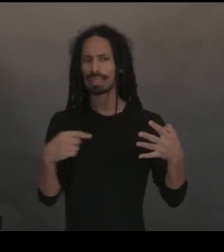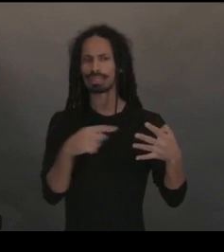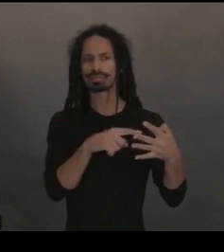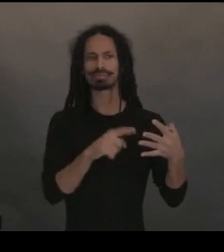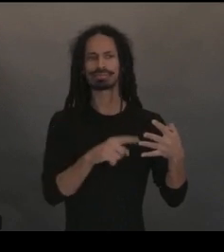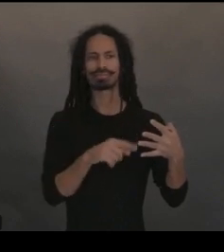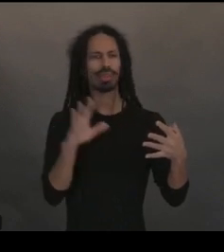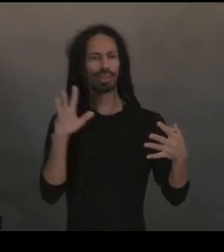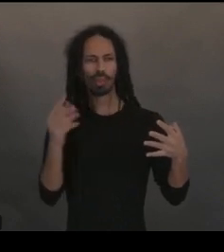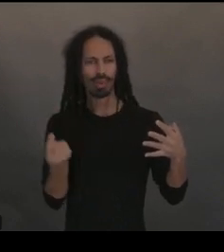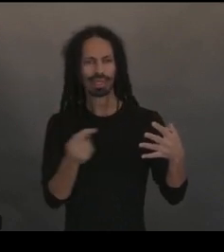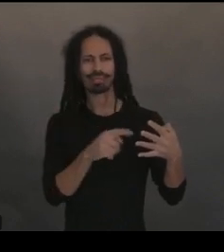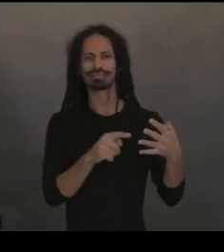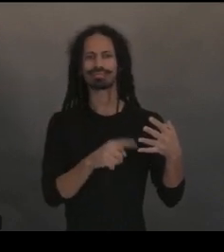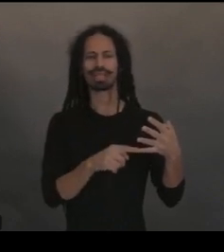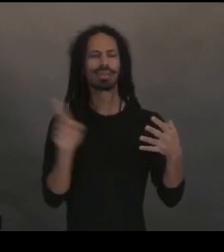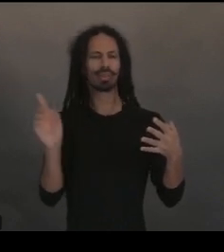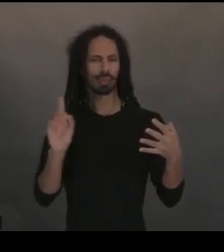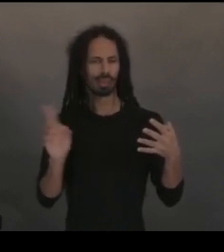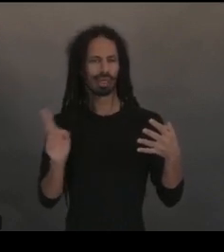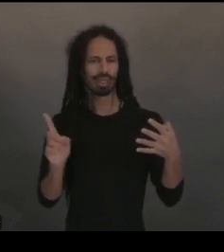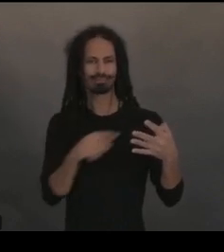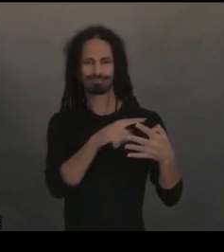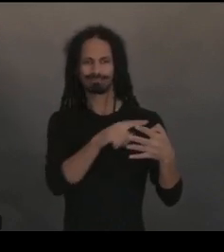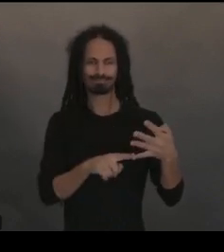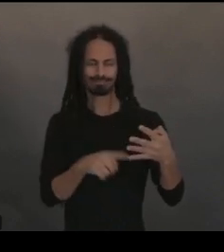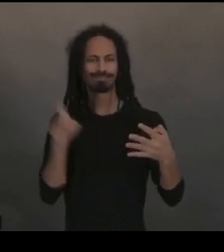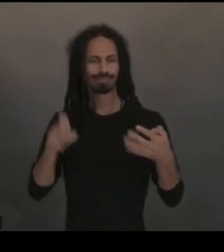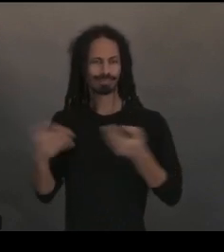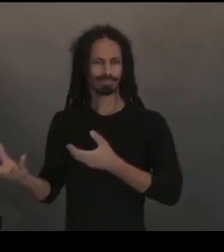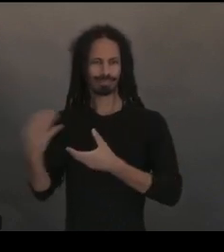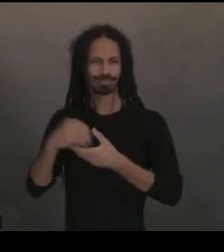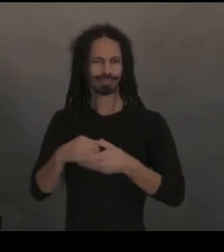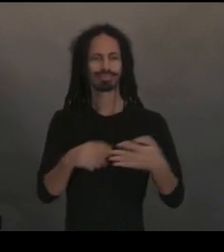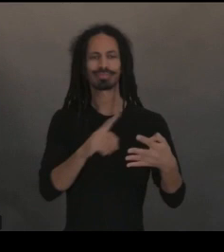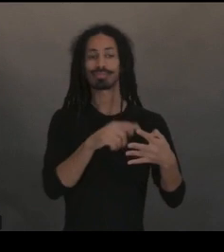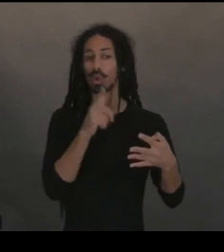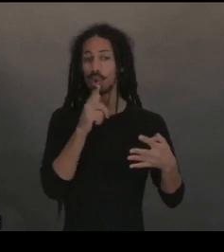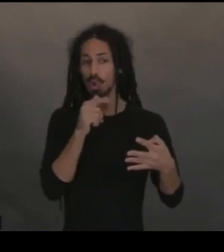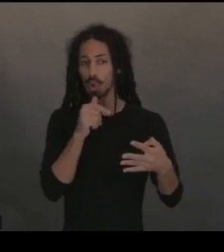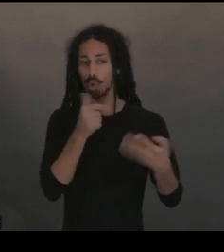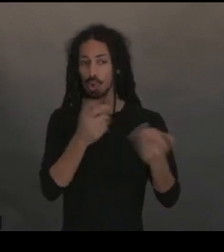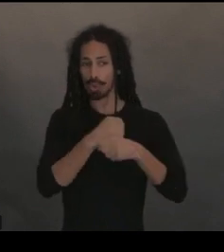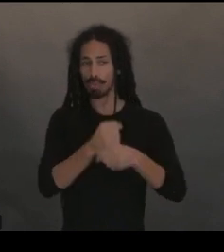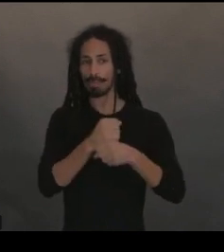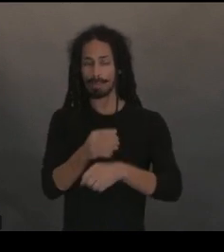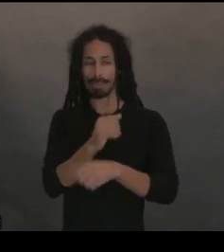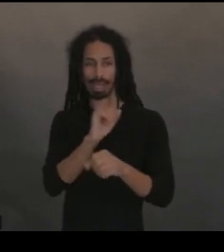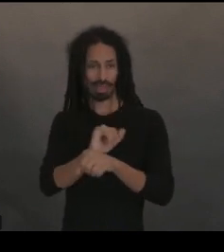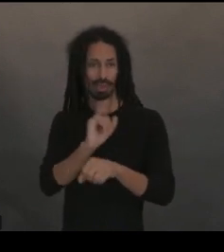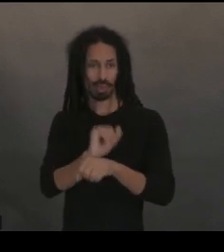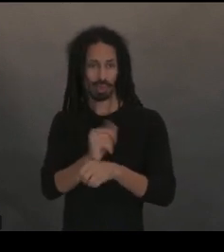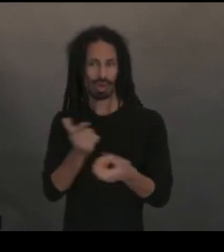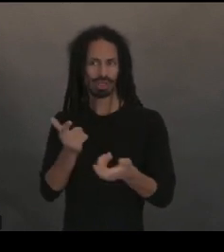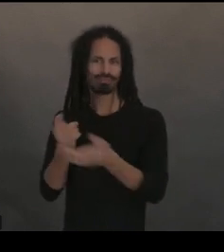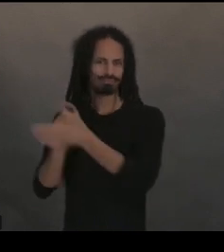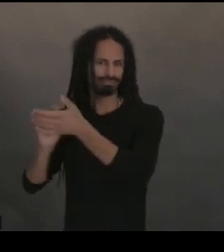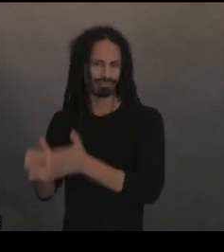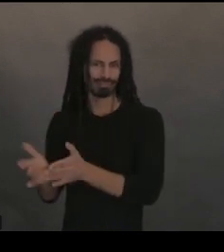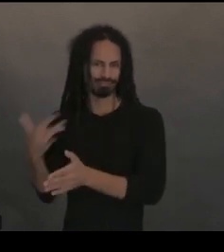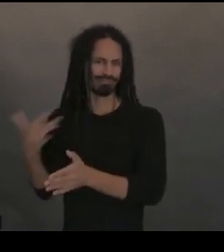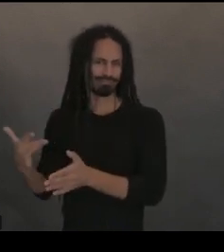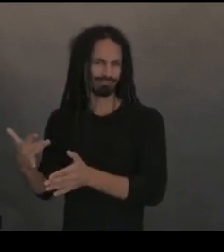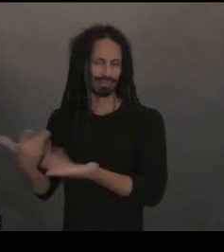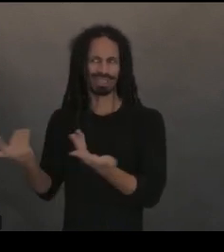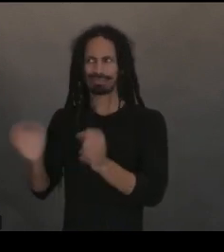what, and the where. So who is responsible for this work? The authors. If no authors